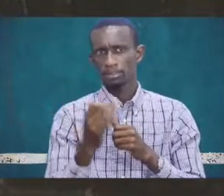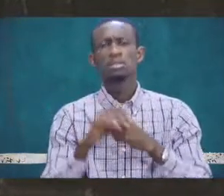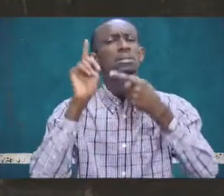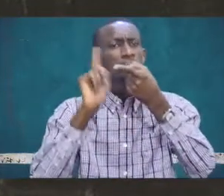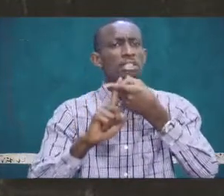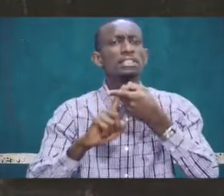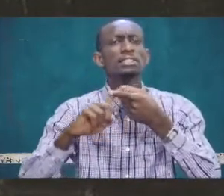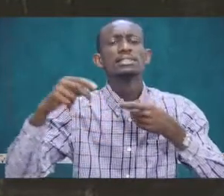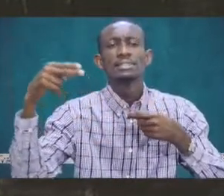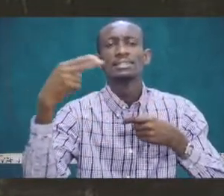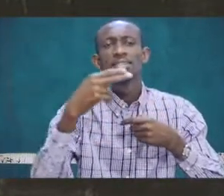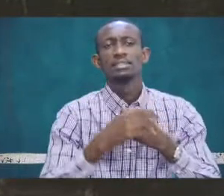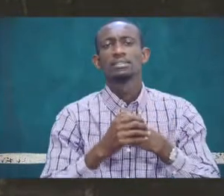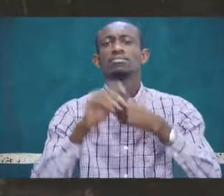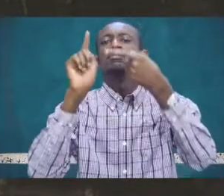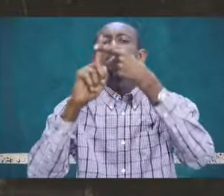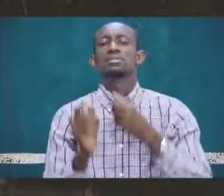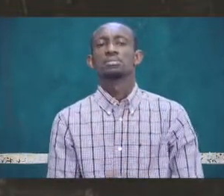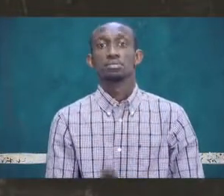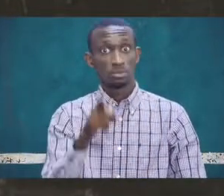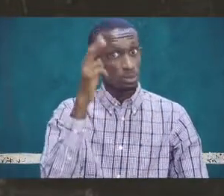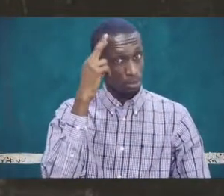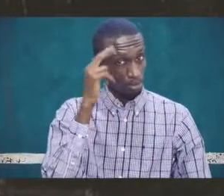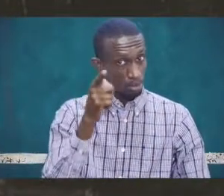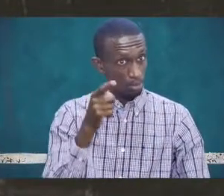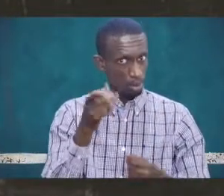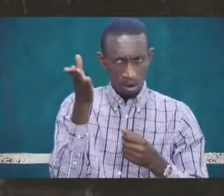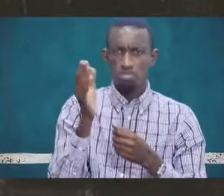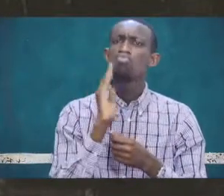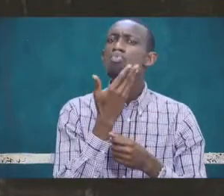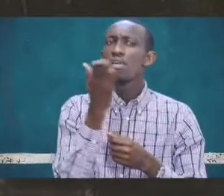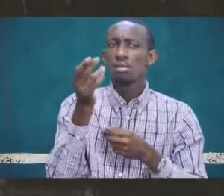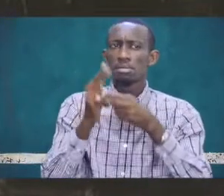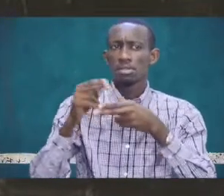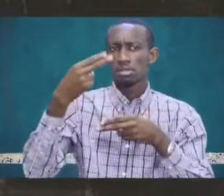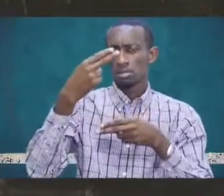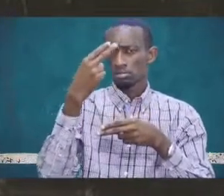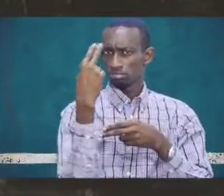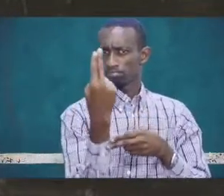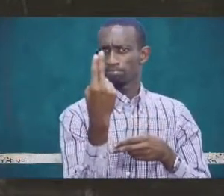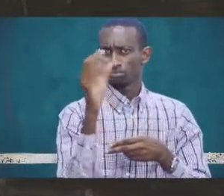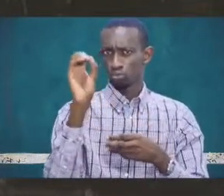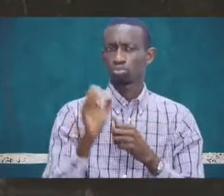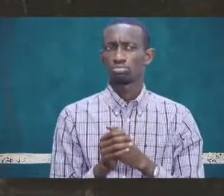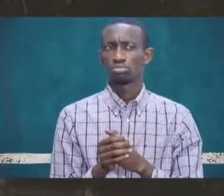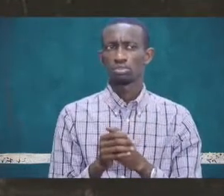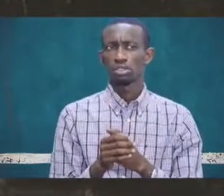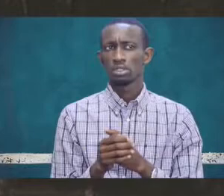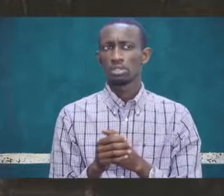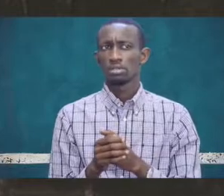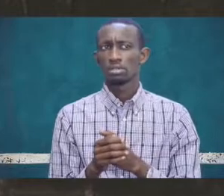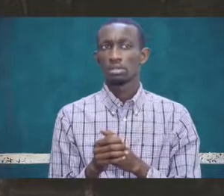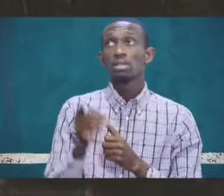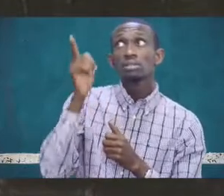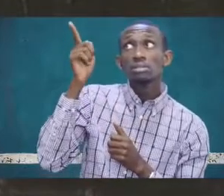the hydrogen that was formed. Remember, there was water. So this reaction also produces water, as we